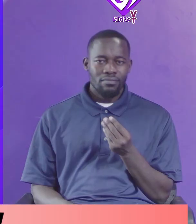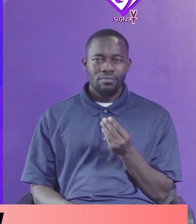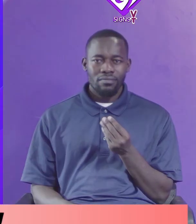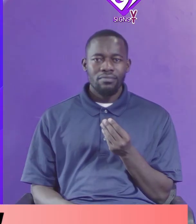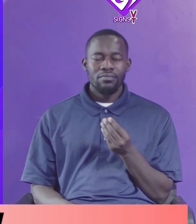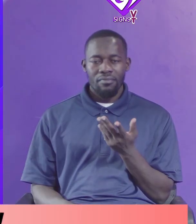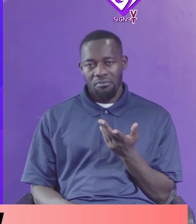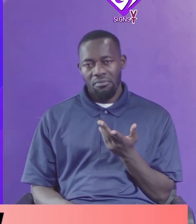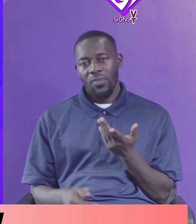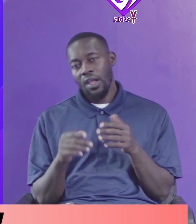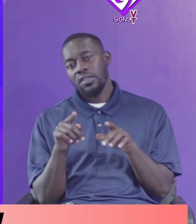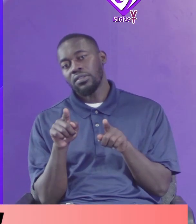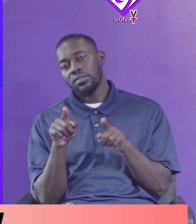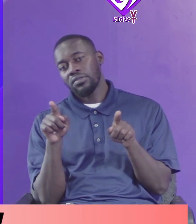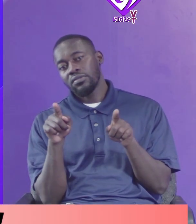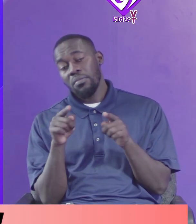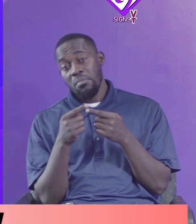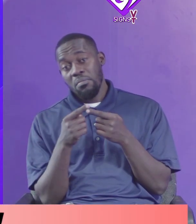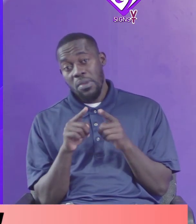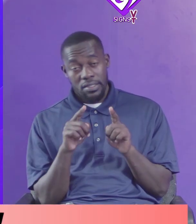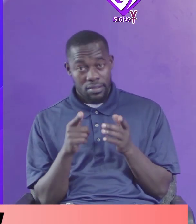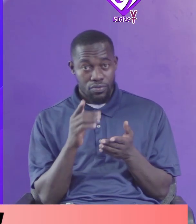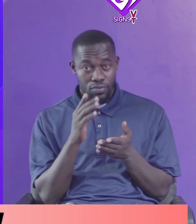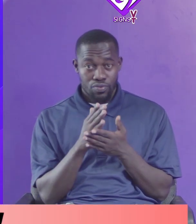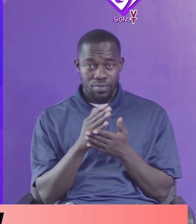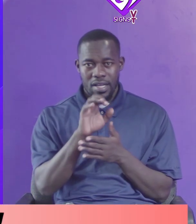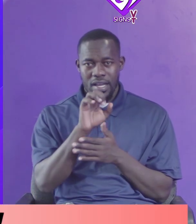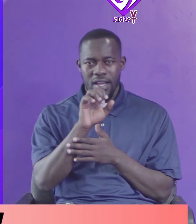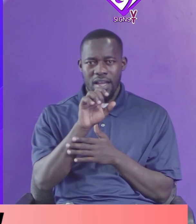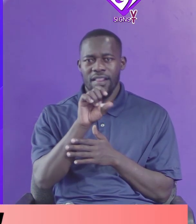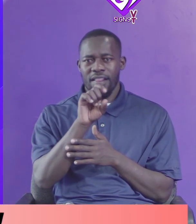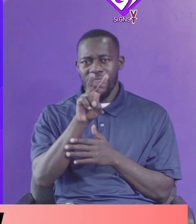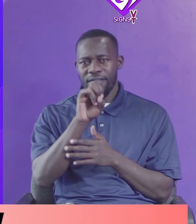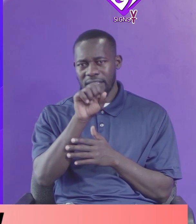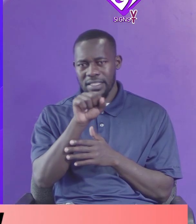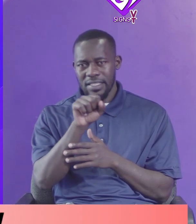not have Elvis on the scene, but he has been here before, talking about